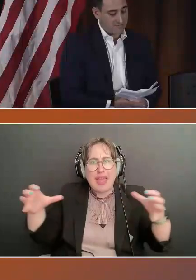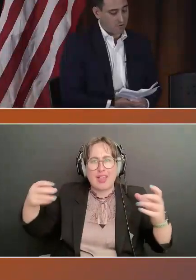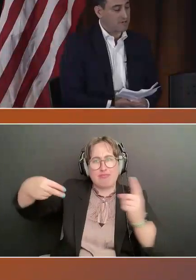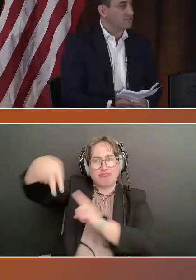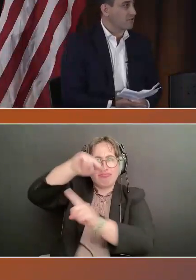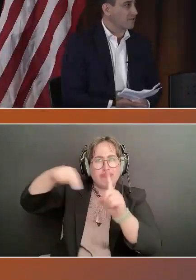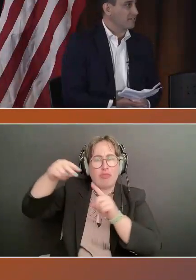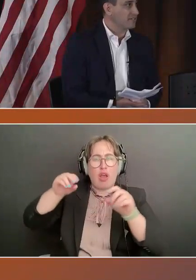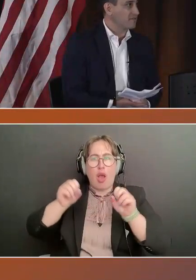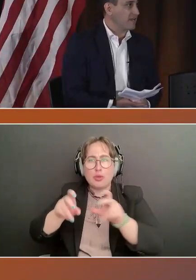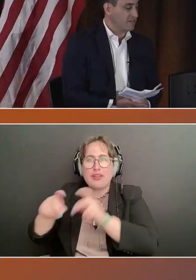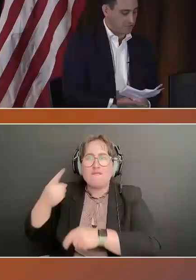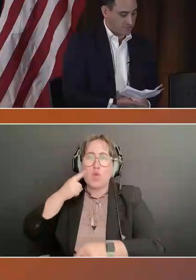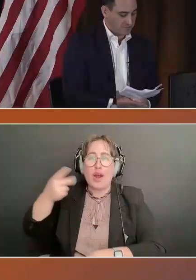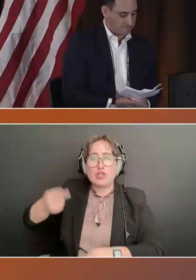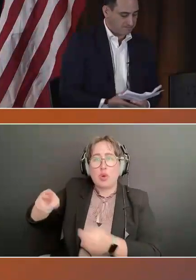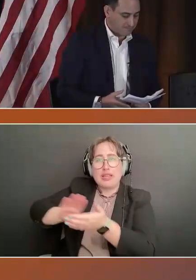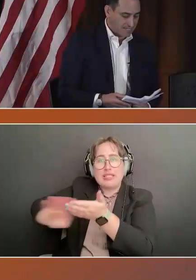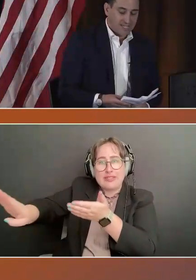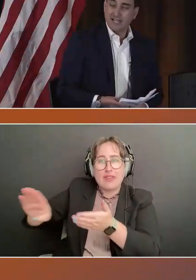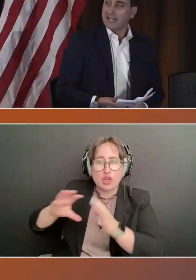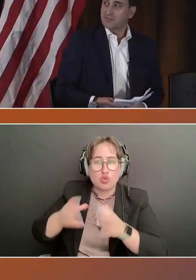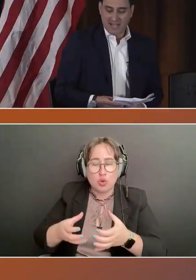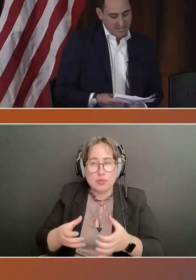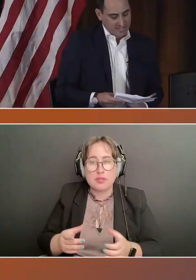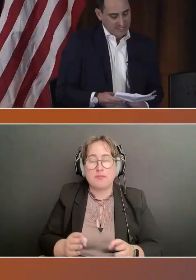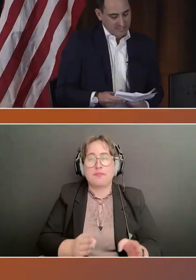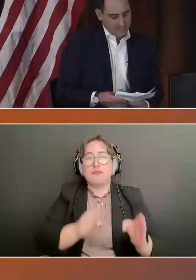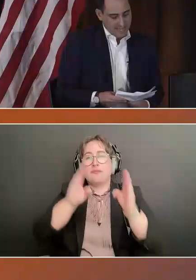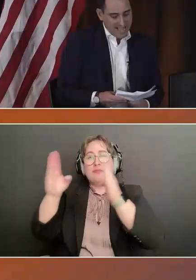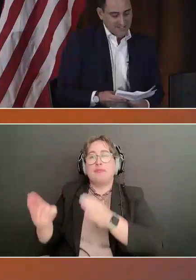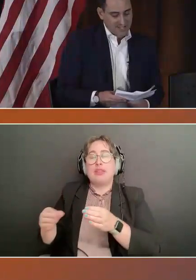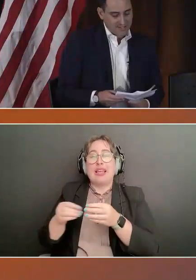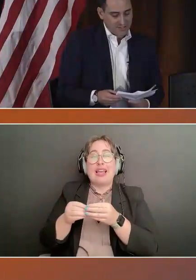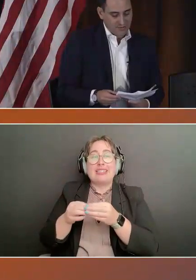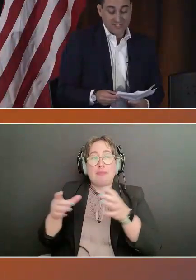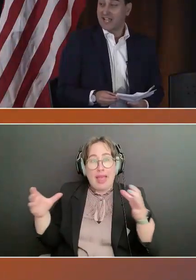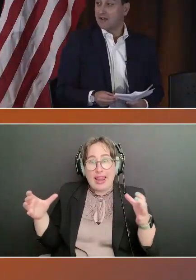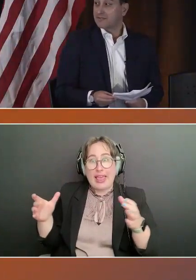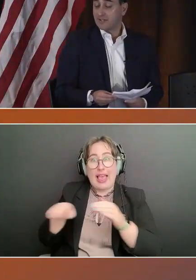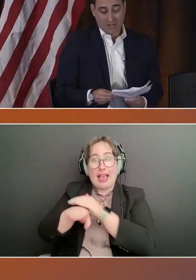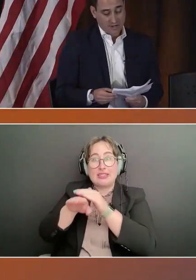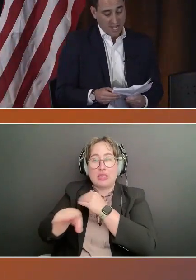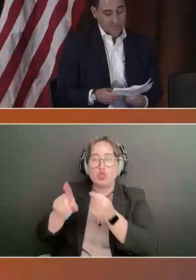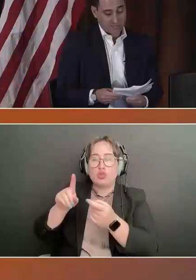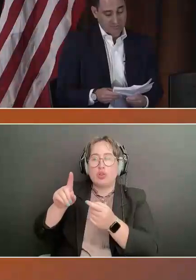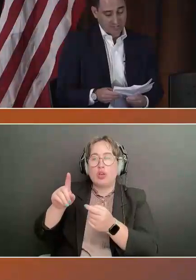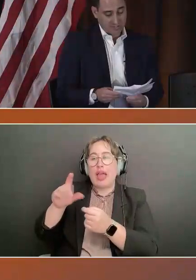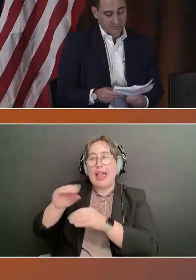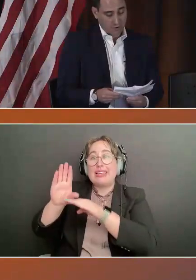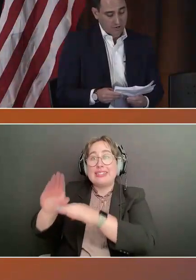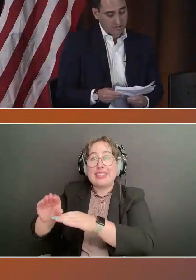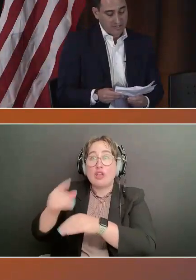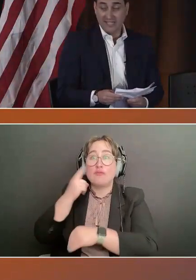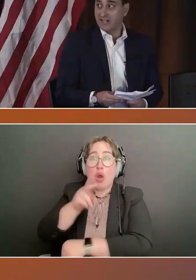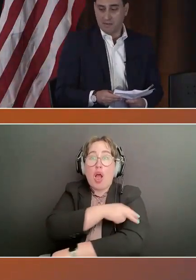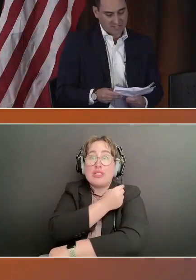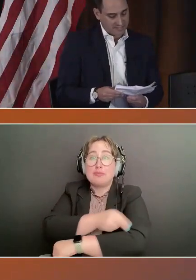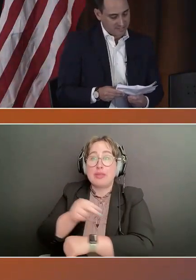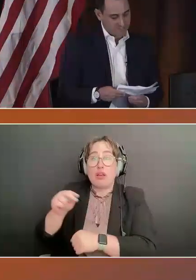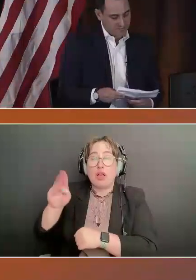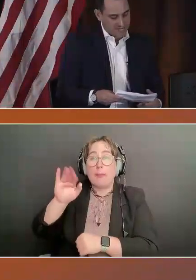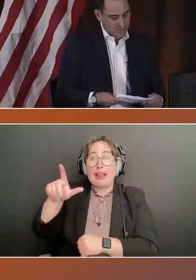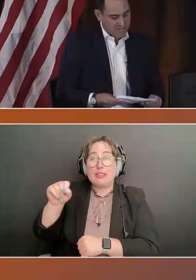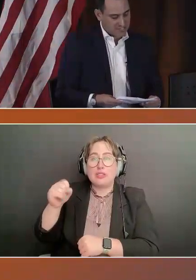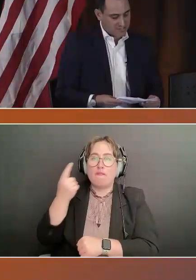opportunities for historically disadvantaged groups, expanding access to discounts on hospital bills for